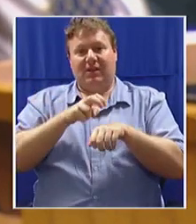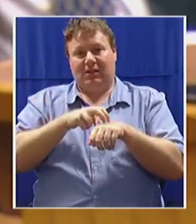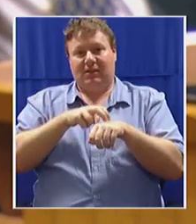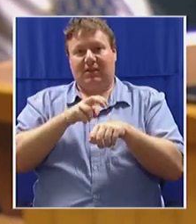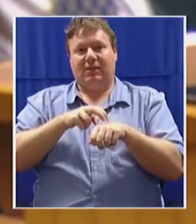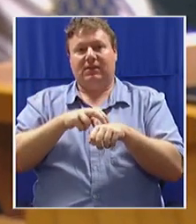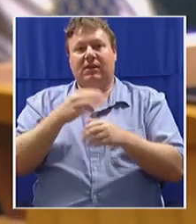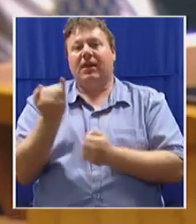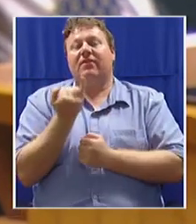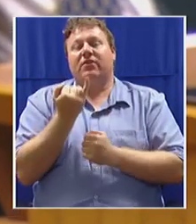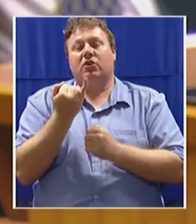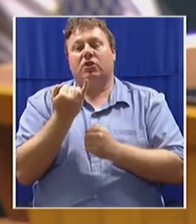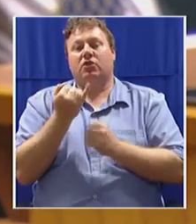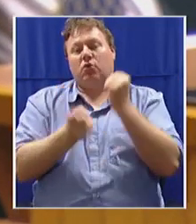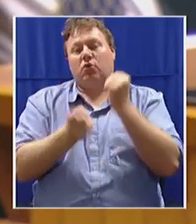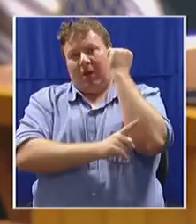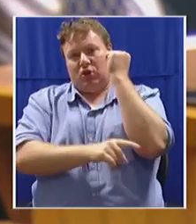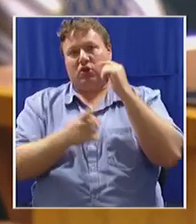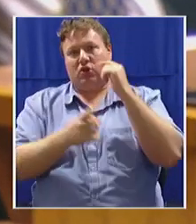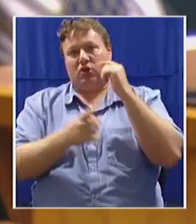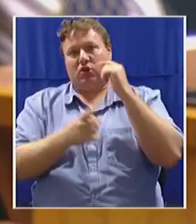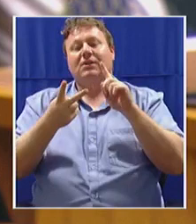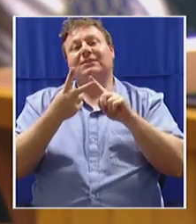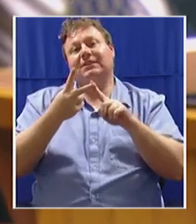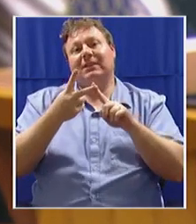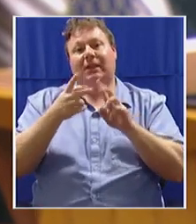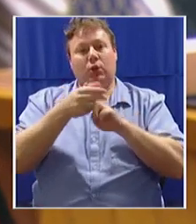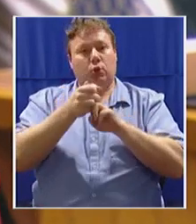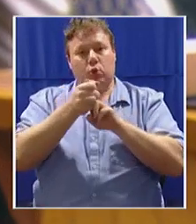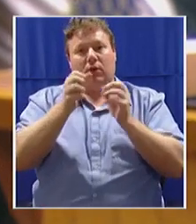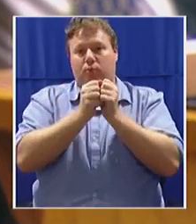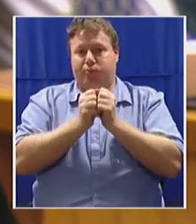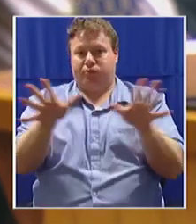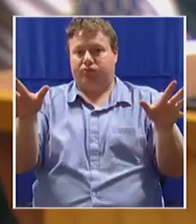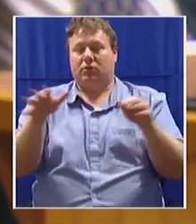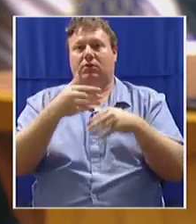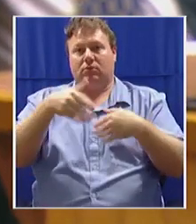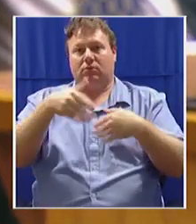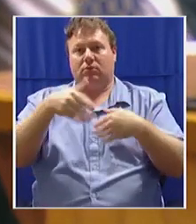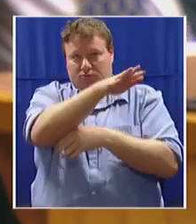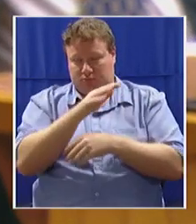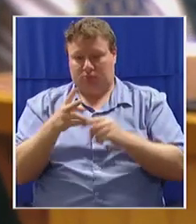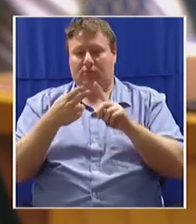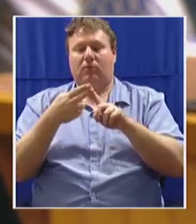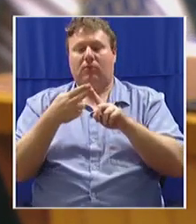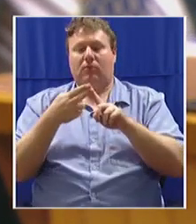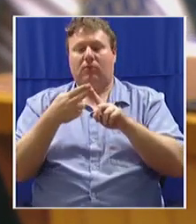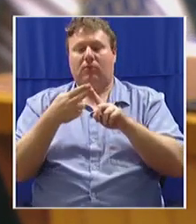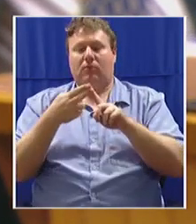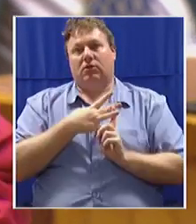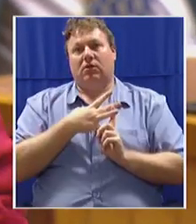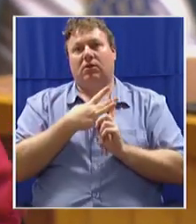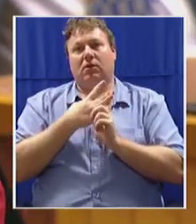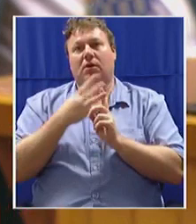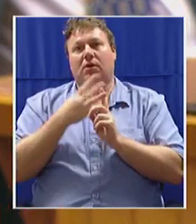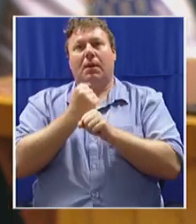involved, secondly, disband it, but thirdly, Deputy President, make